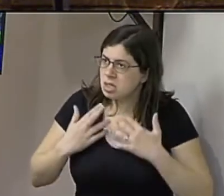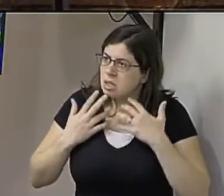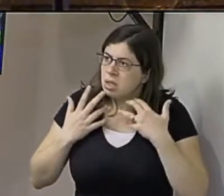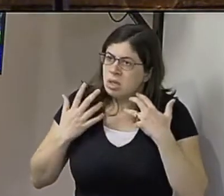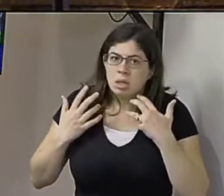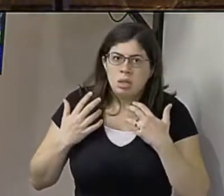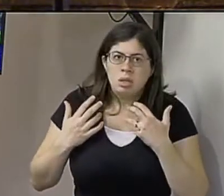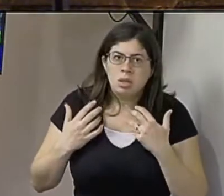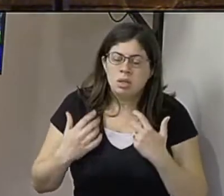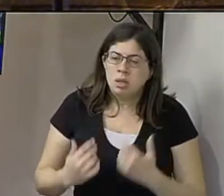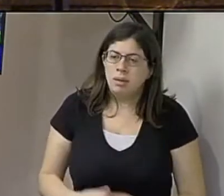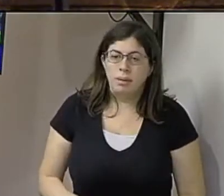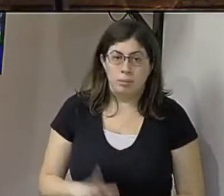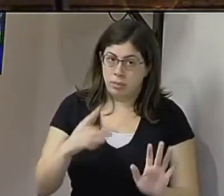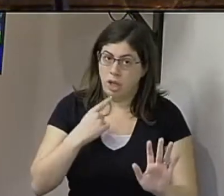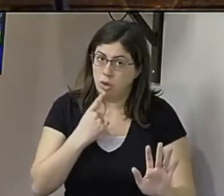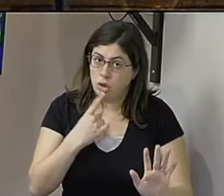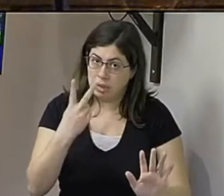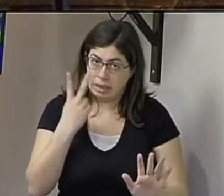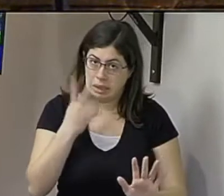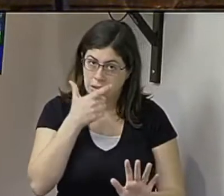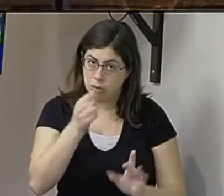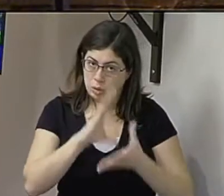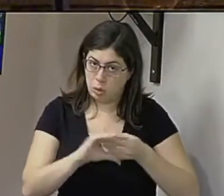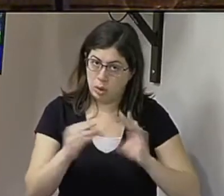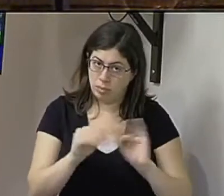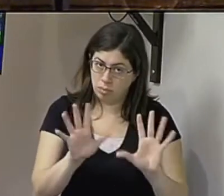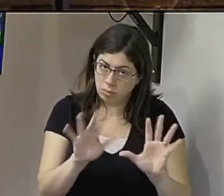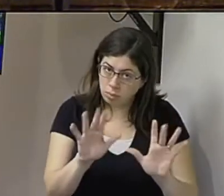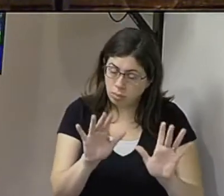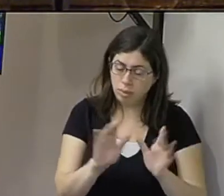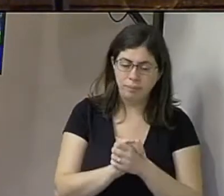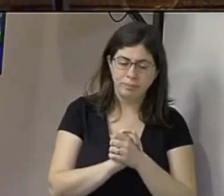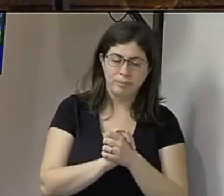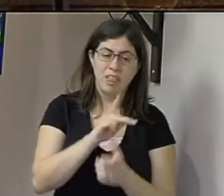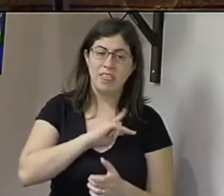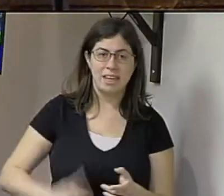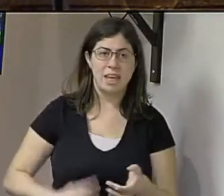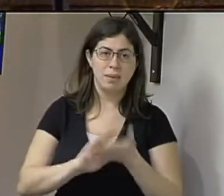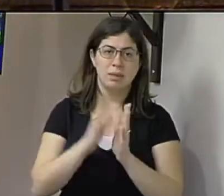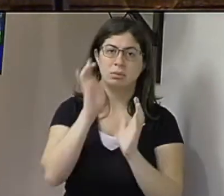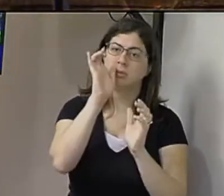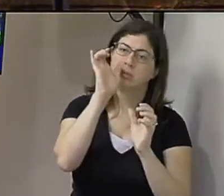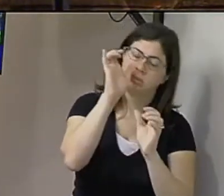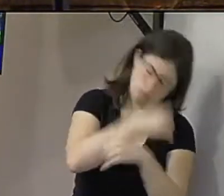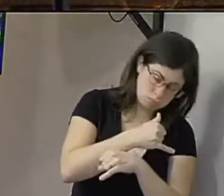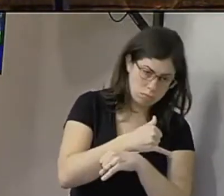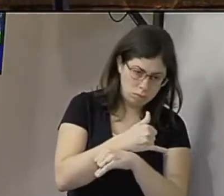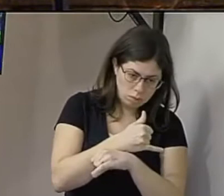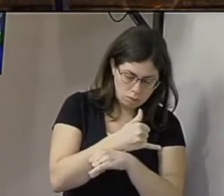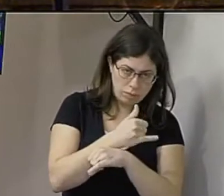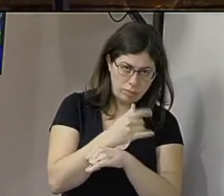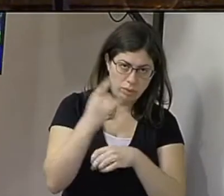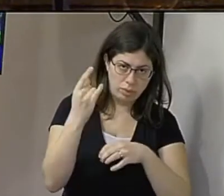him. So I told you we were going to see a pretty interesting story. The king gets drunk at some point. I'm